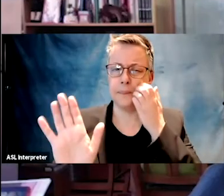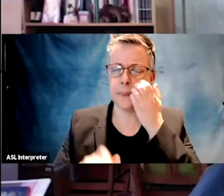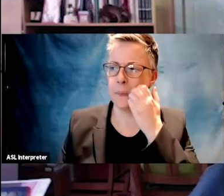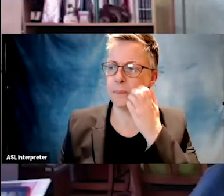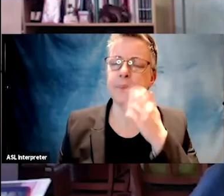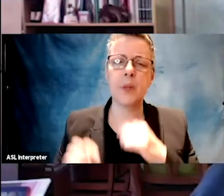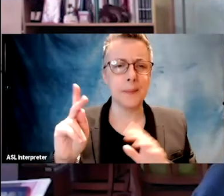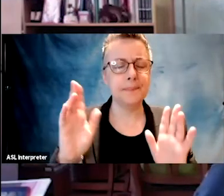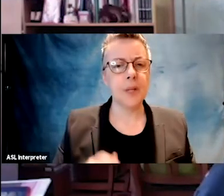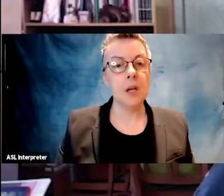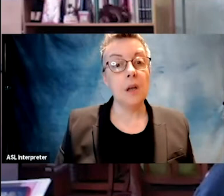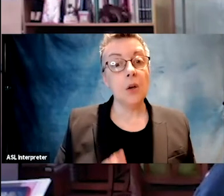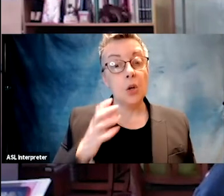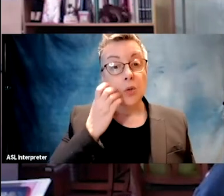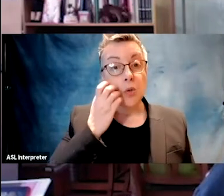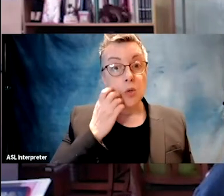Um,